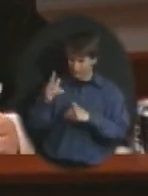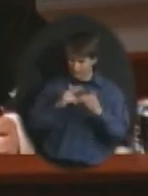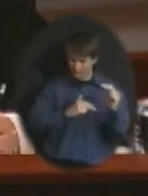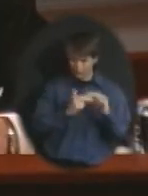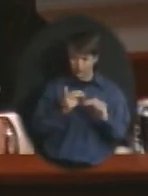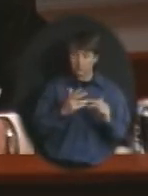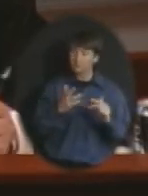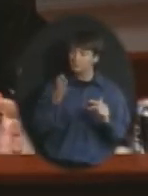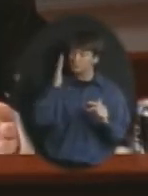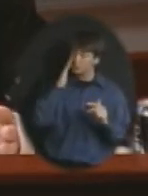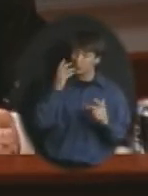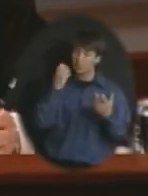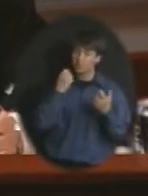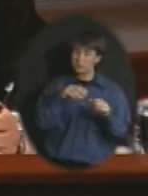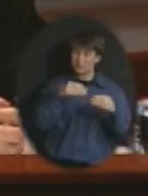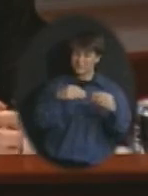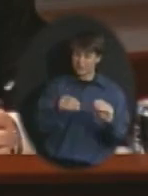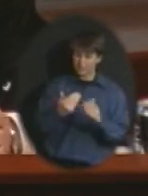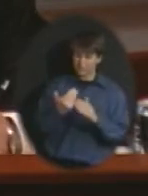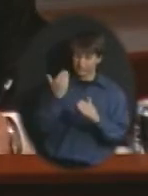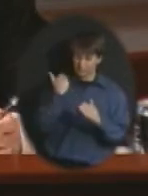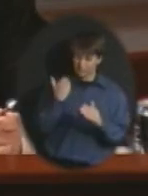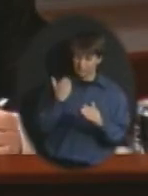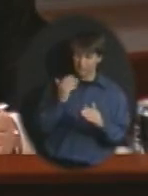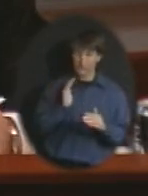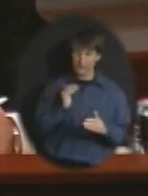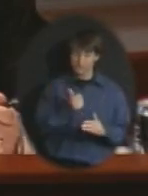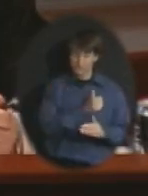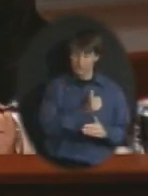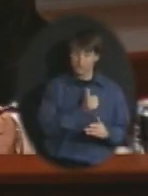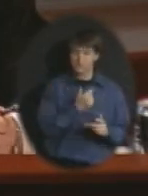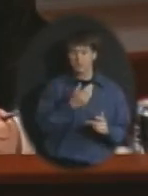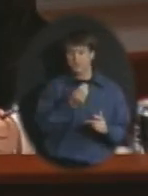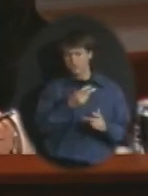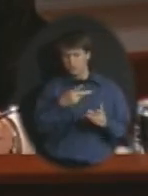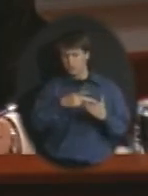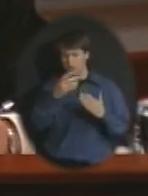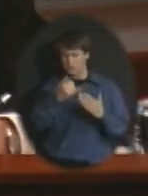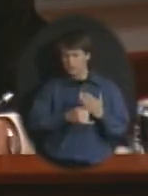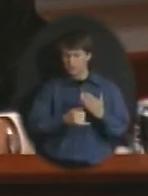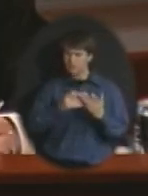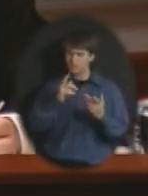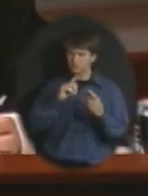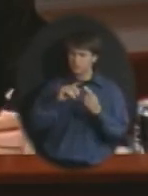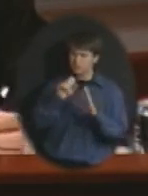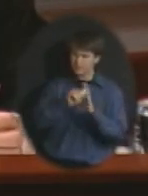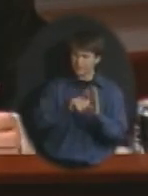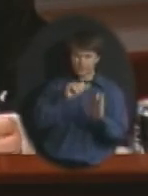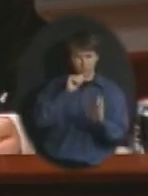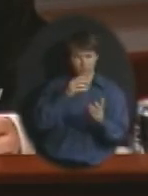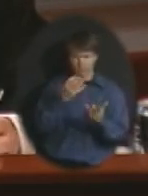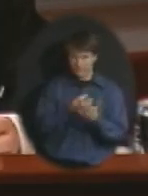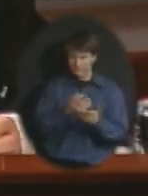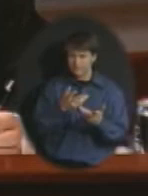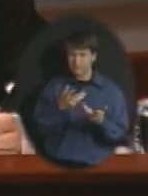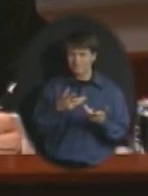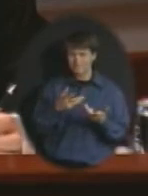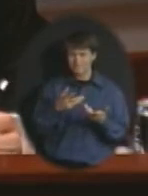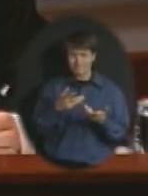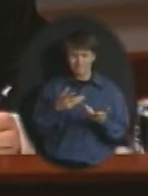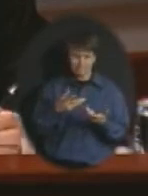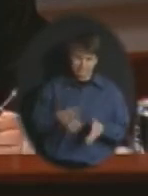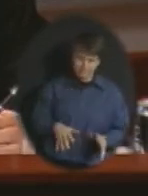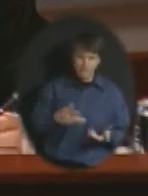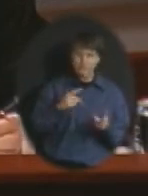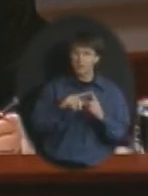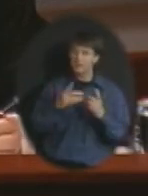tried to market that in the past on our own. Had a couple projects that went to the state that weren't funded, and so they fell through. But this would be the